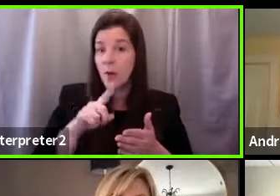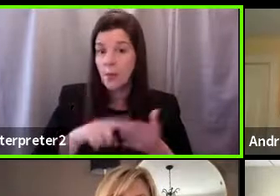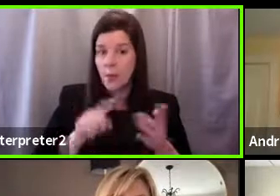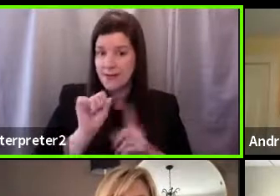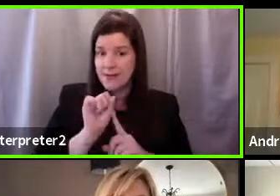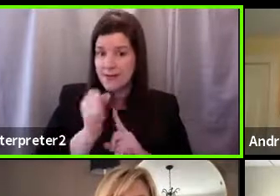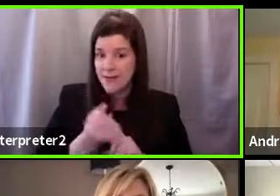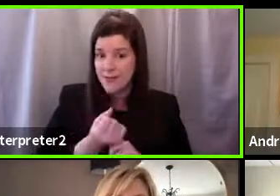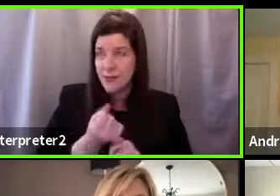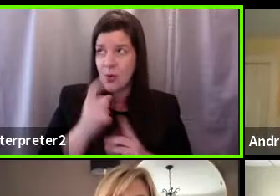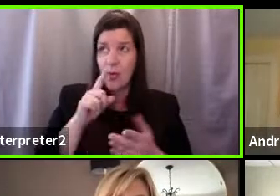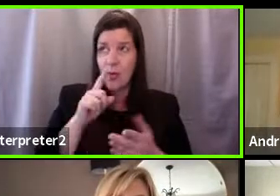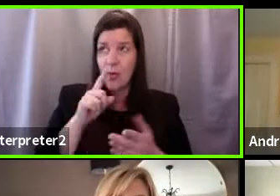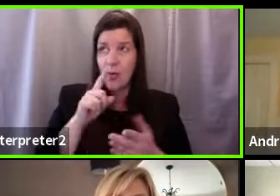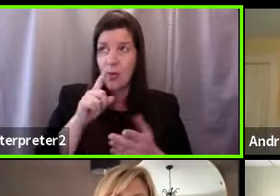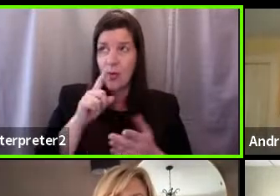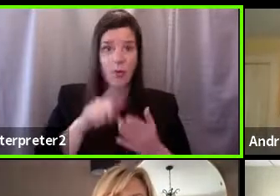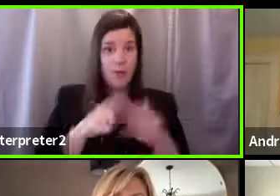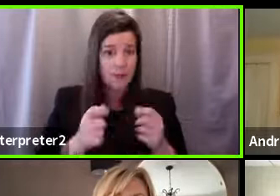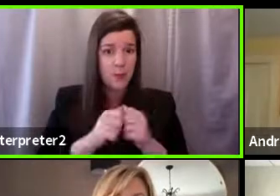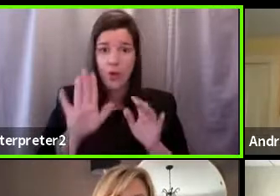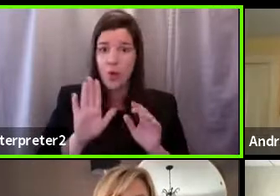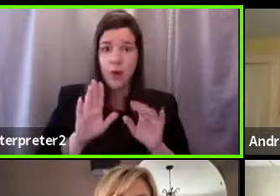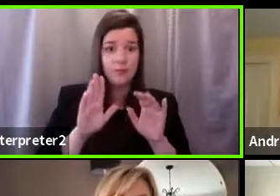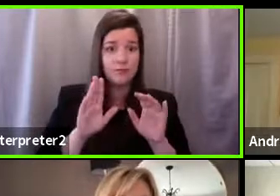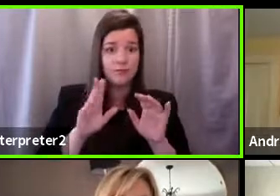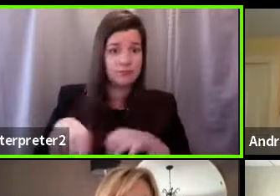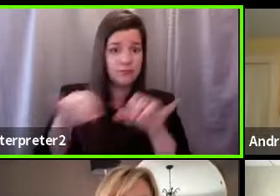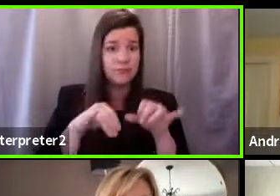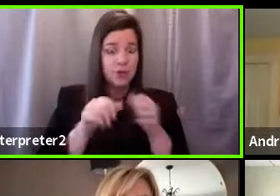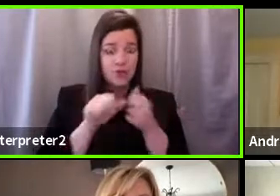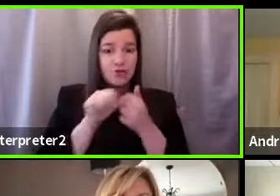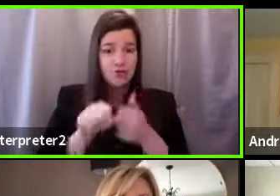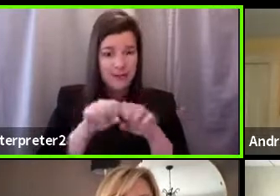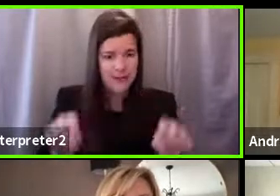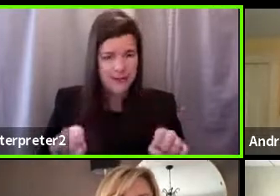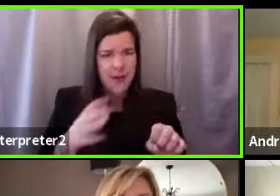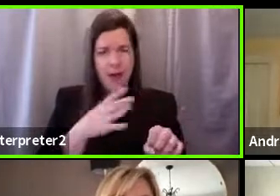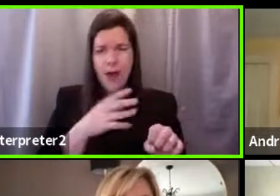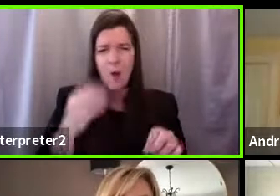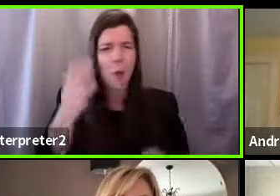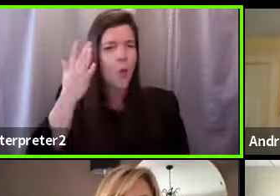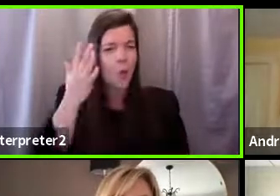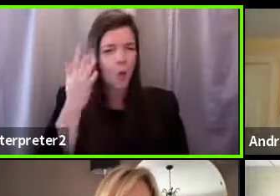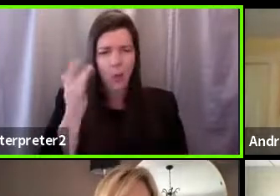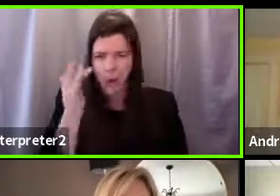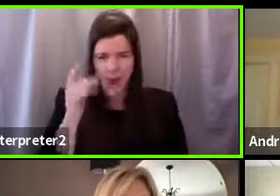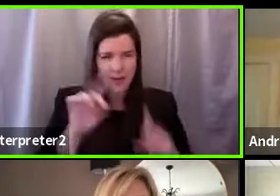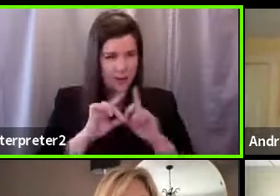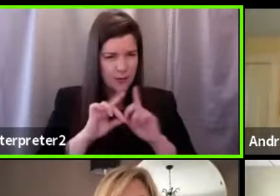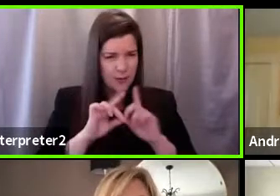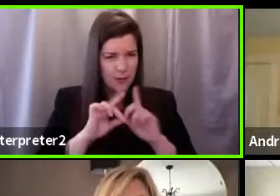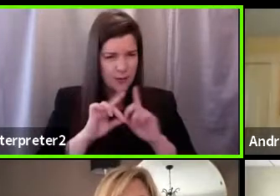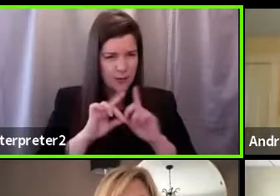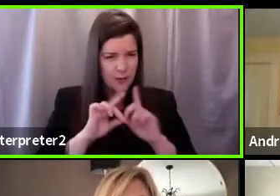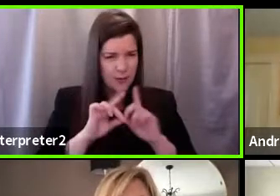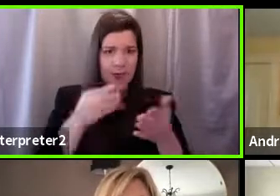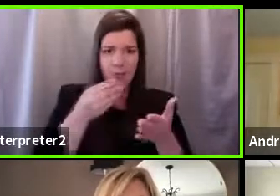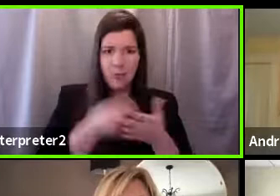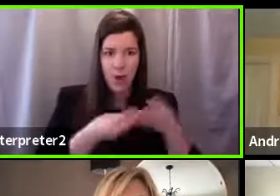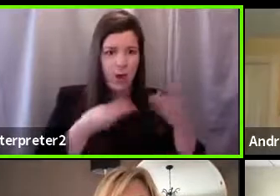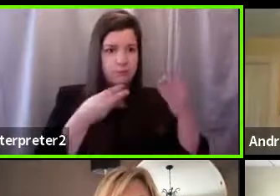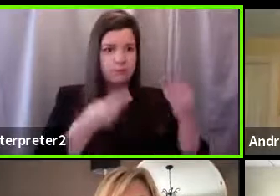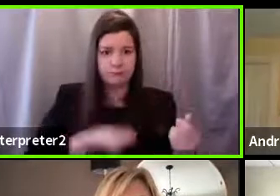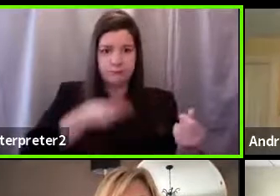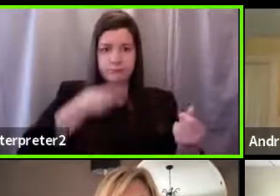unified tracking system, and why did the department allow all of this money to be spent on